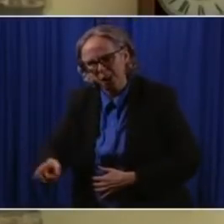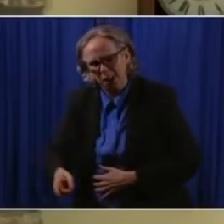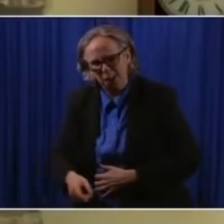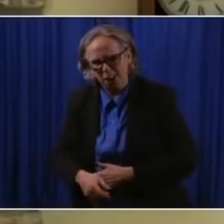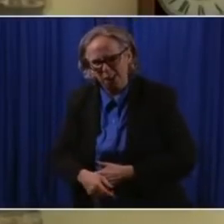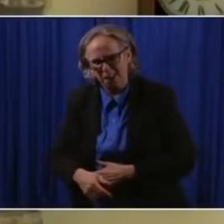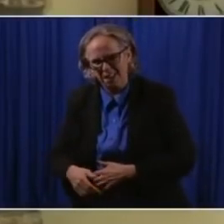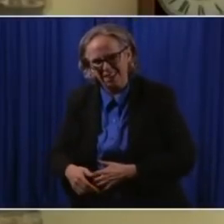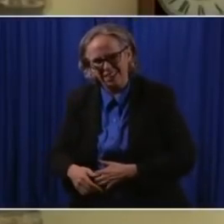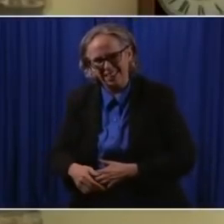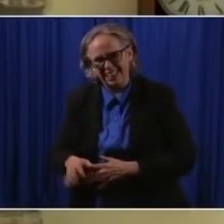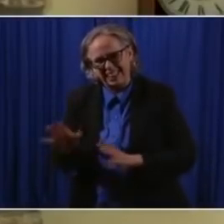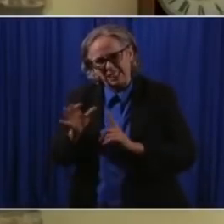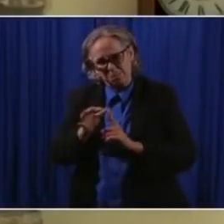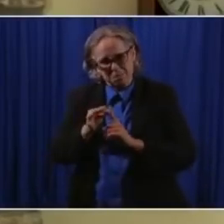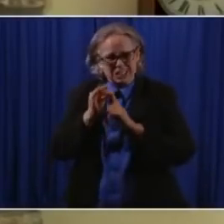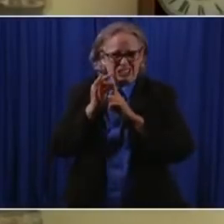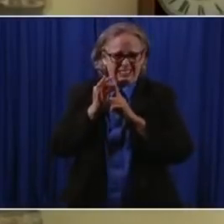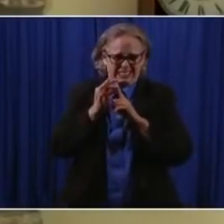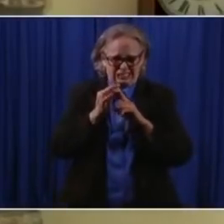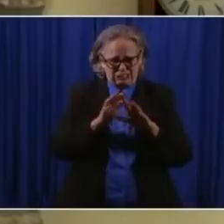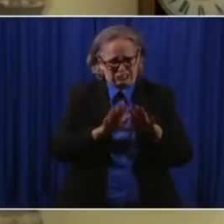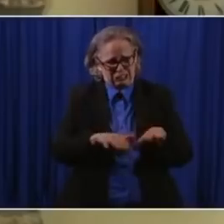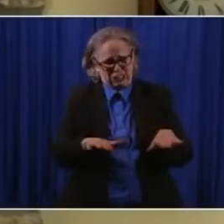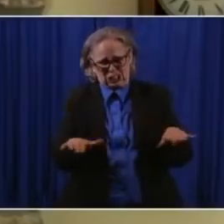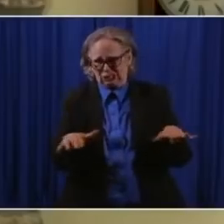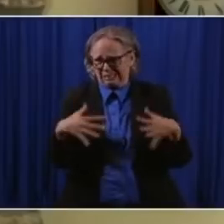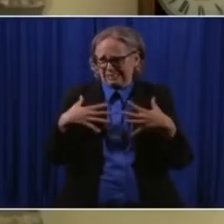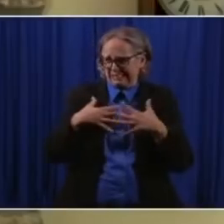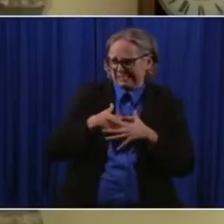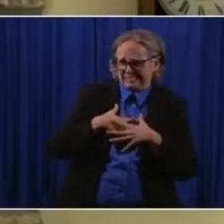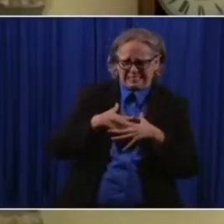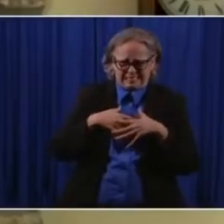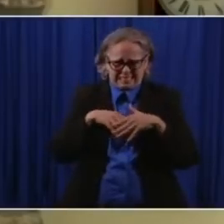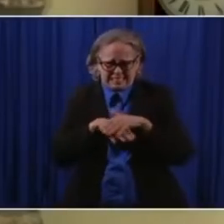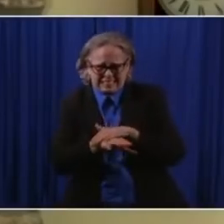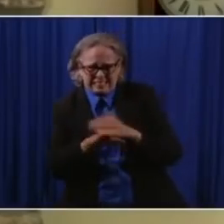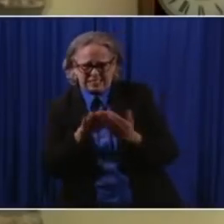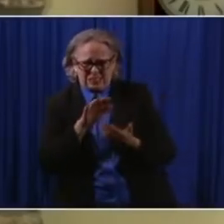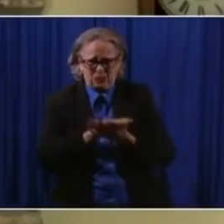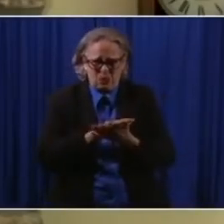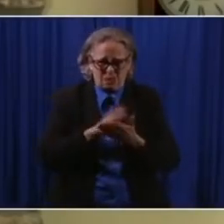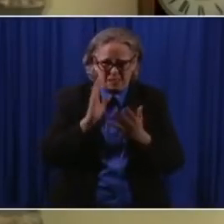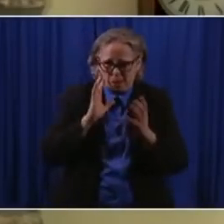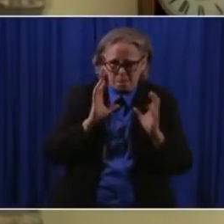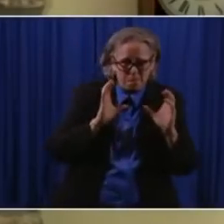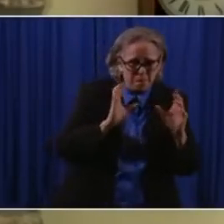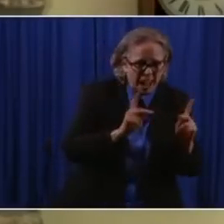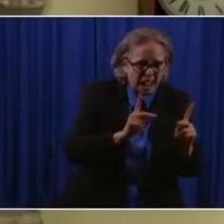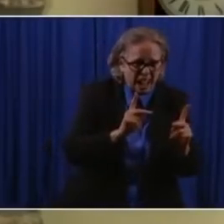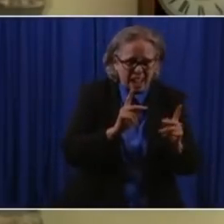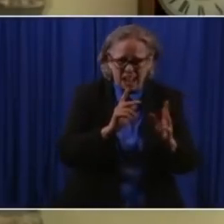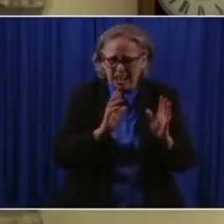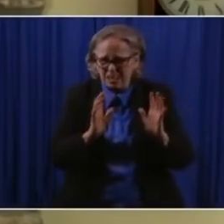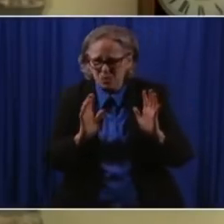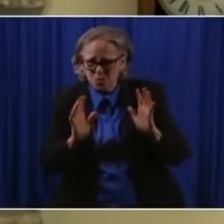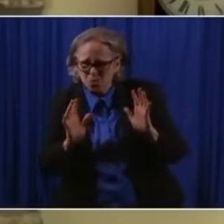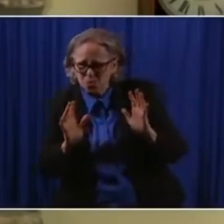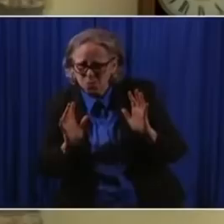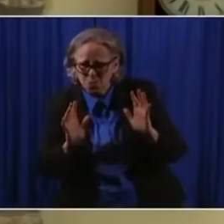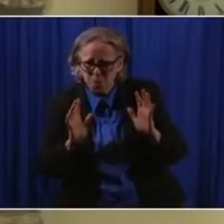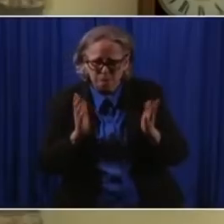particularly tensions for kids going back to school. They haven't been in school for a while, longer than normal.